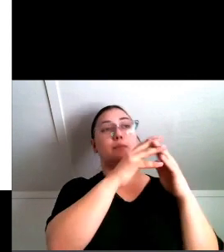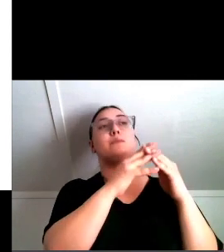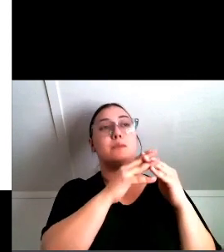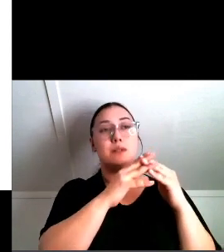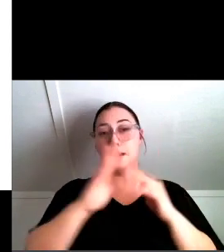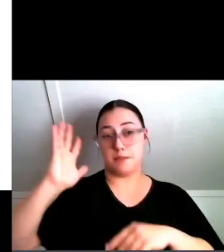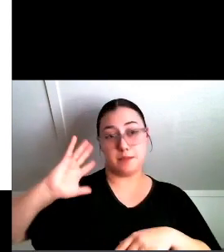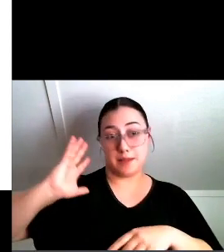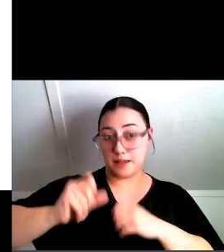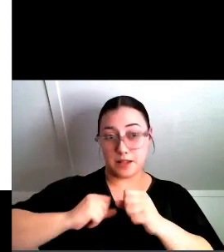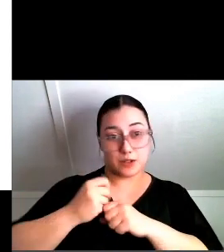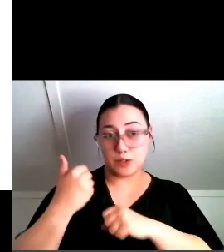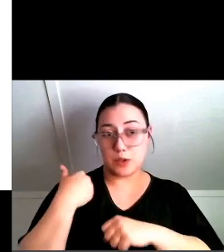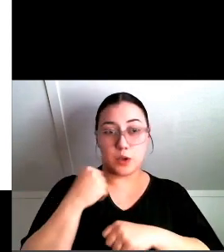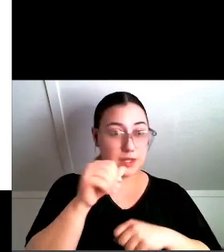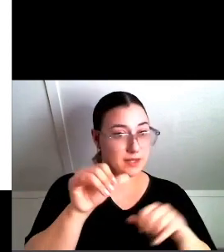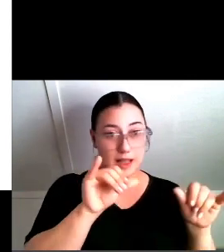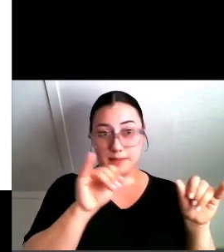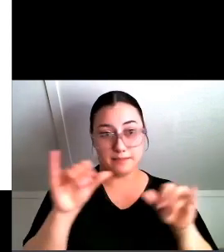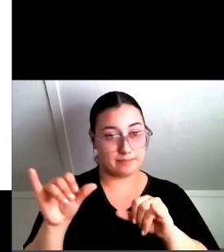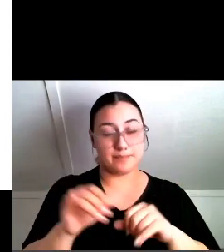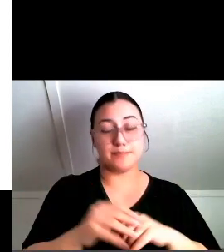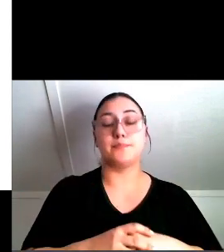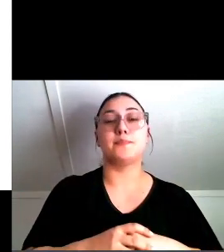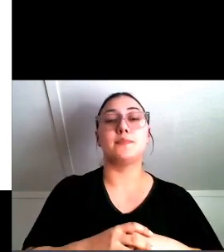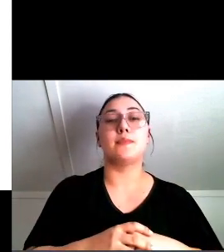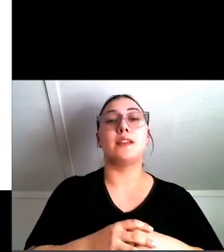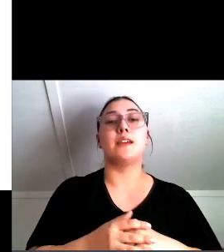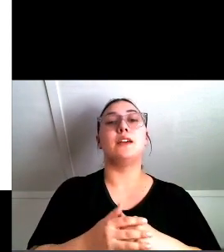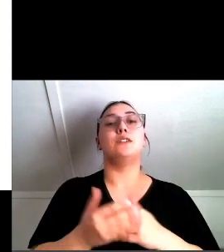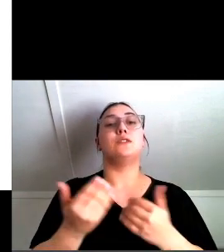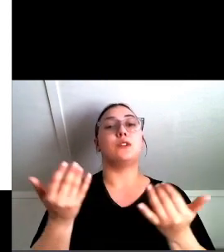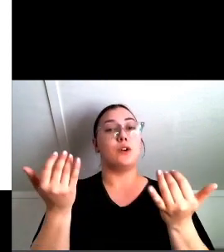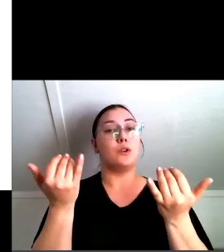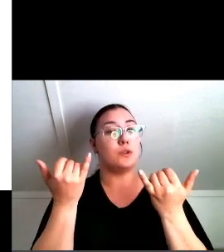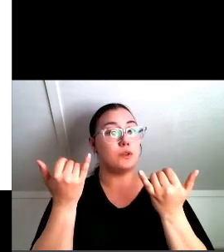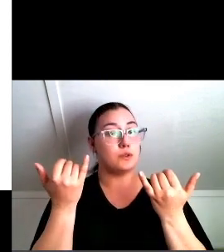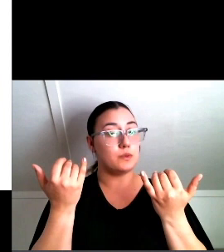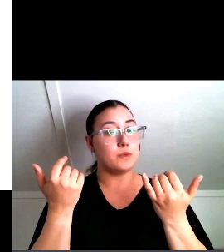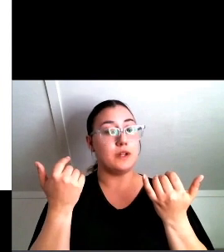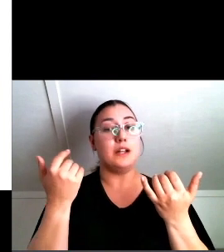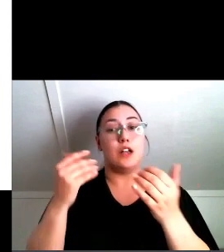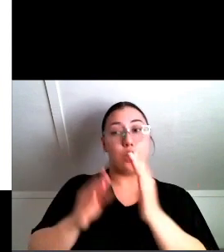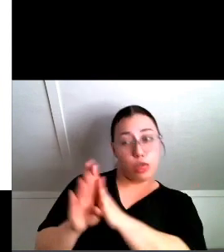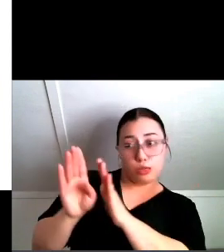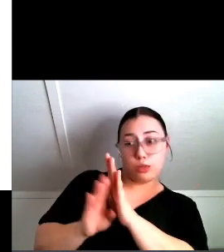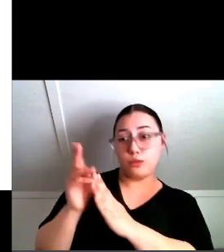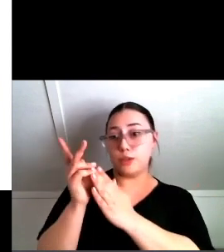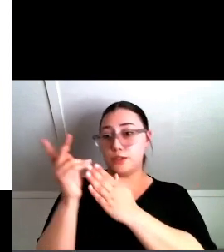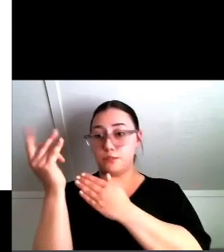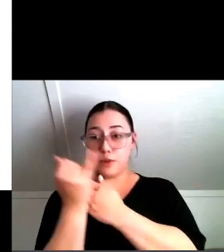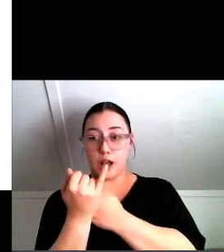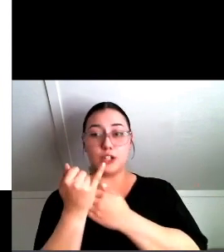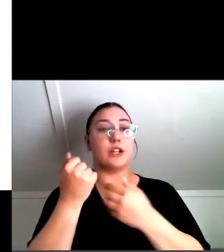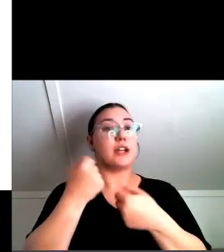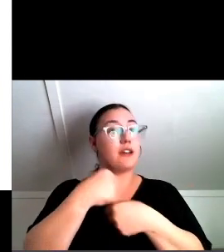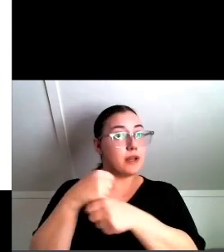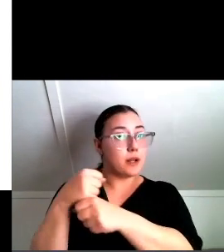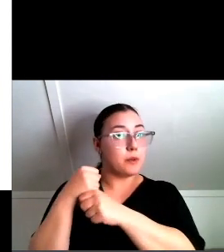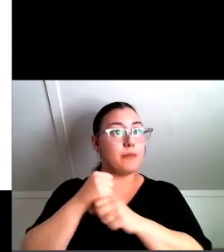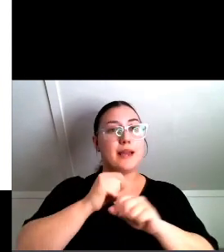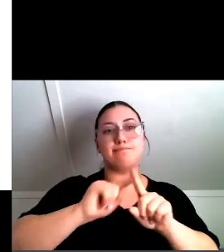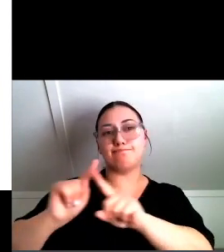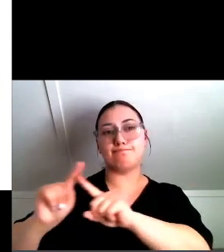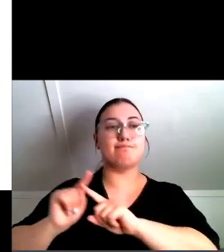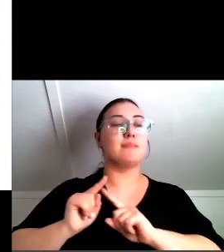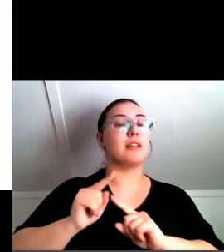undergraduate research program, I was able to create things like Golden Personality, which was a digital encyclopedia that also documented